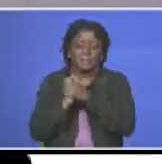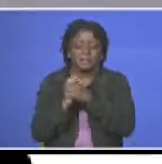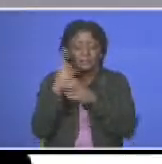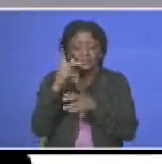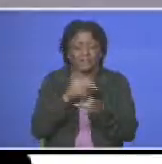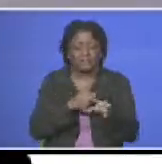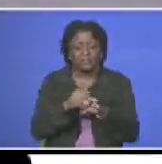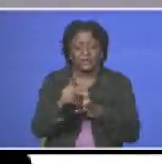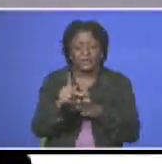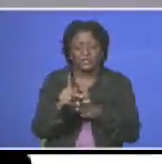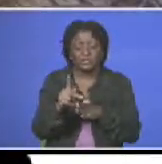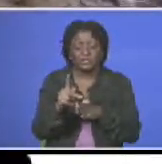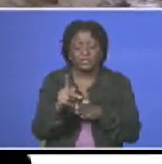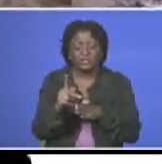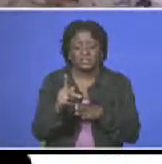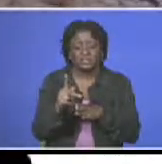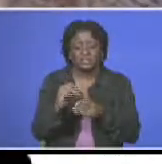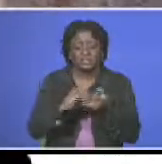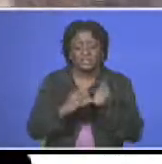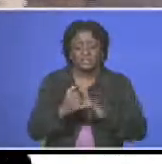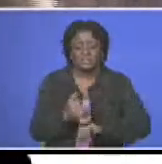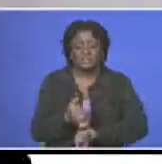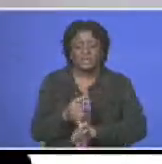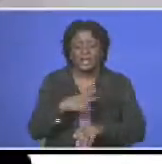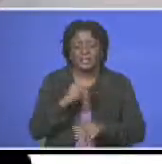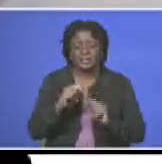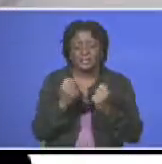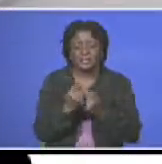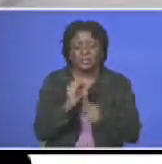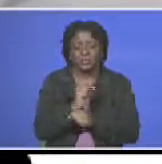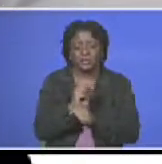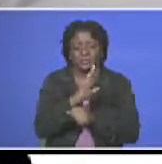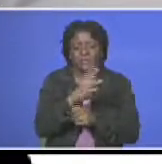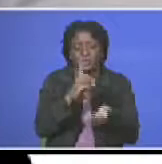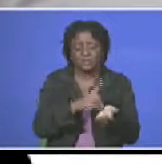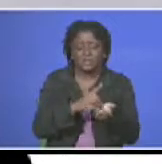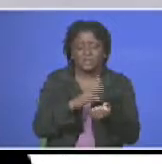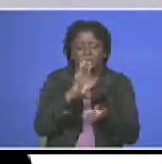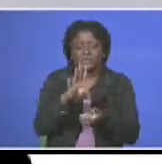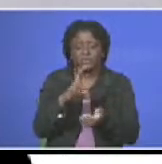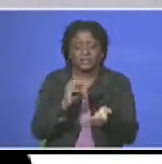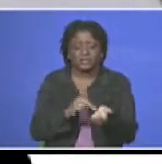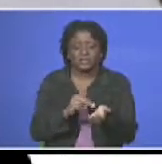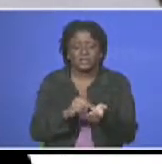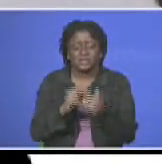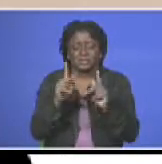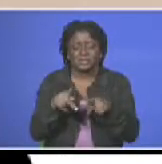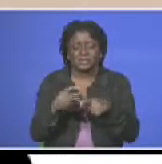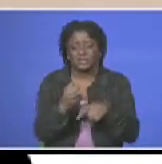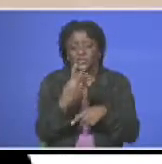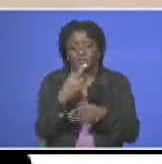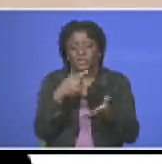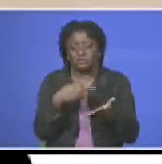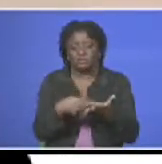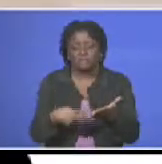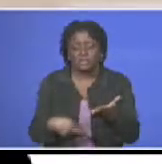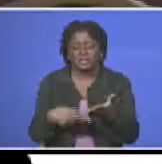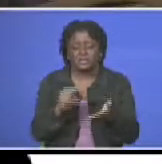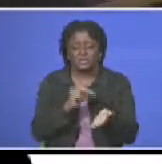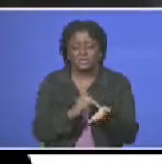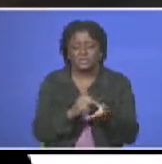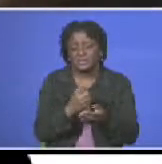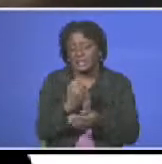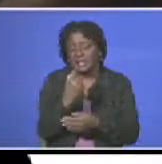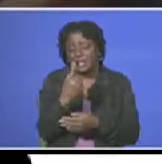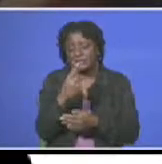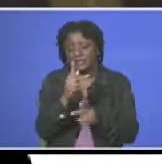crash in Rock Sound, Eleuthera over 2 weeks ago include 4 doctors, 4 nursing officers, 12 registered nurses, 11 patient care